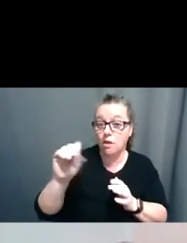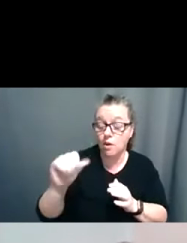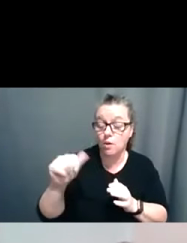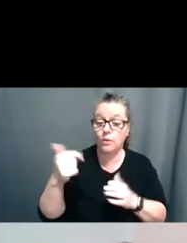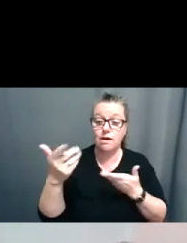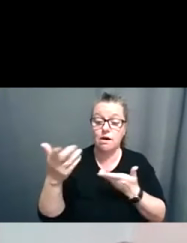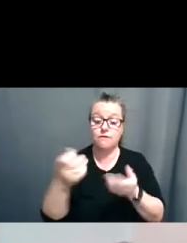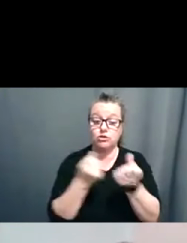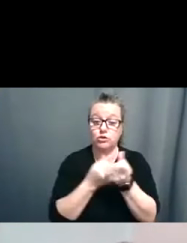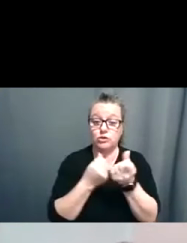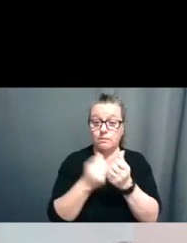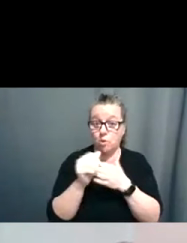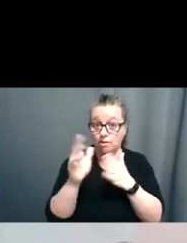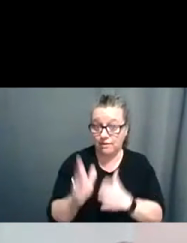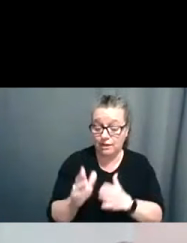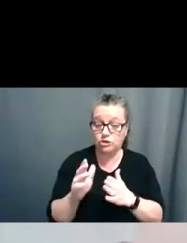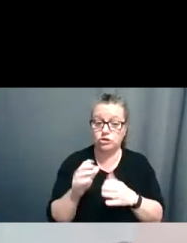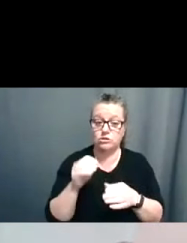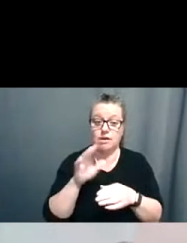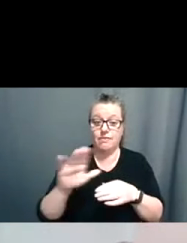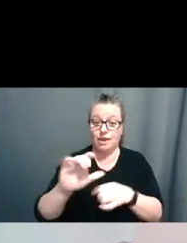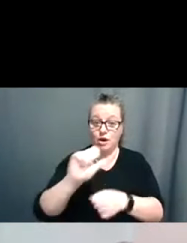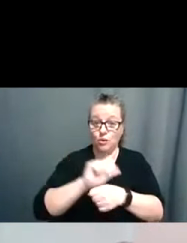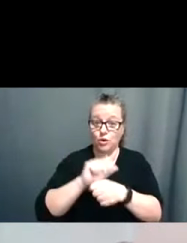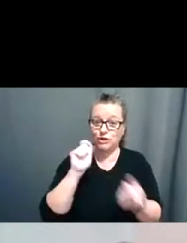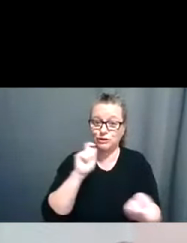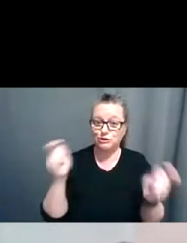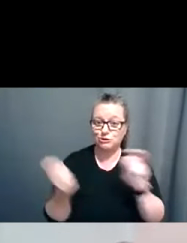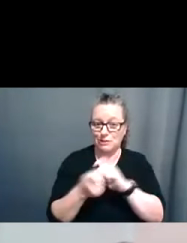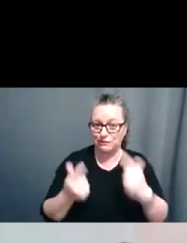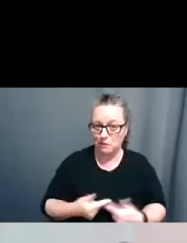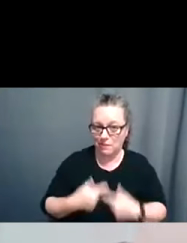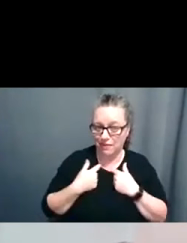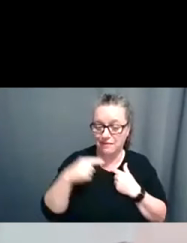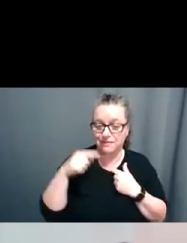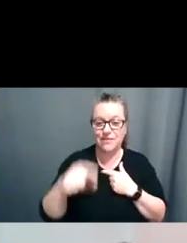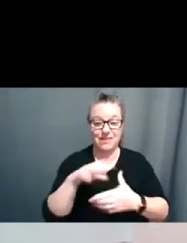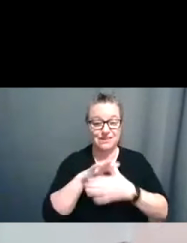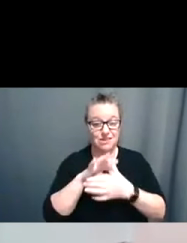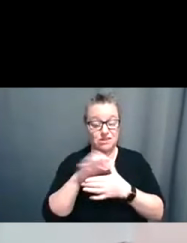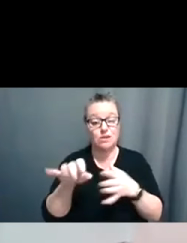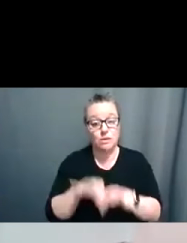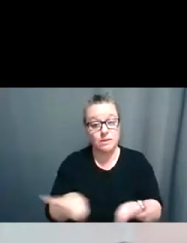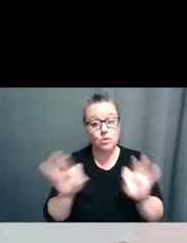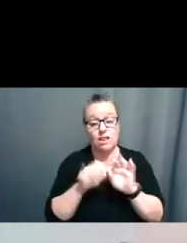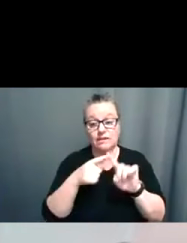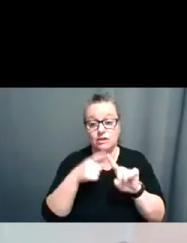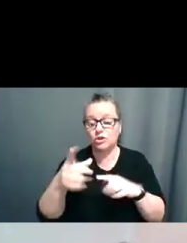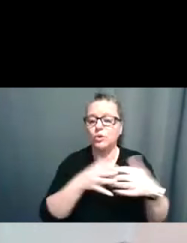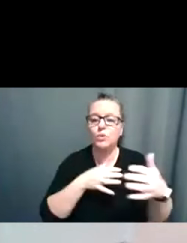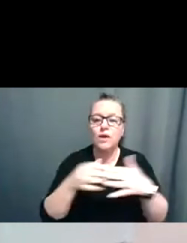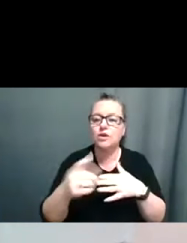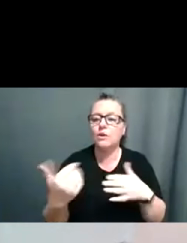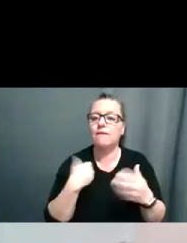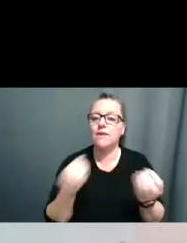leaders at every level in ALTA in their work to transform lives. This content will be relevant to you whether you have a